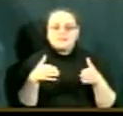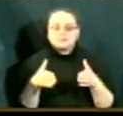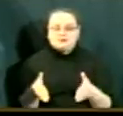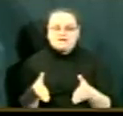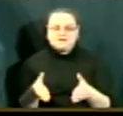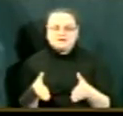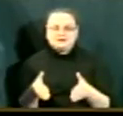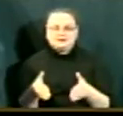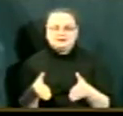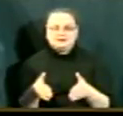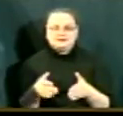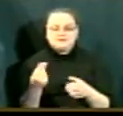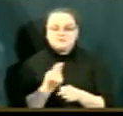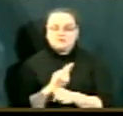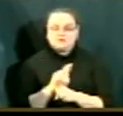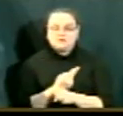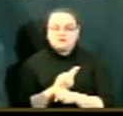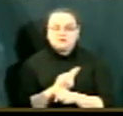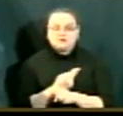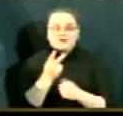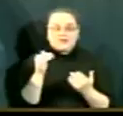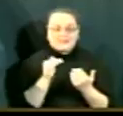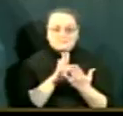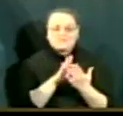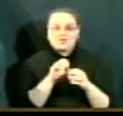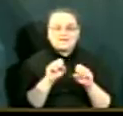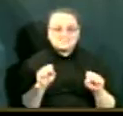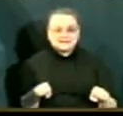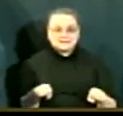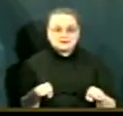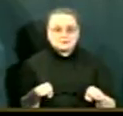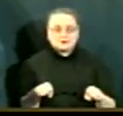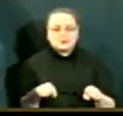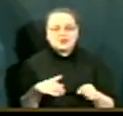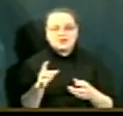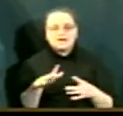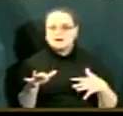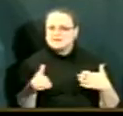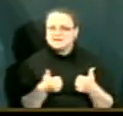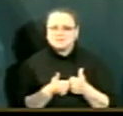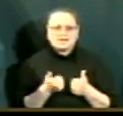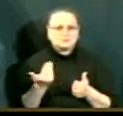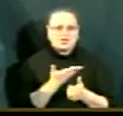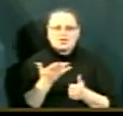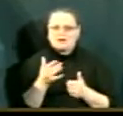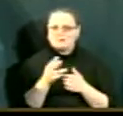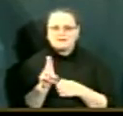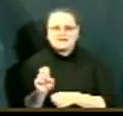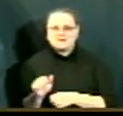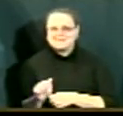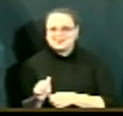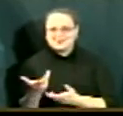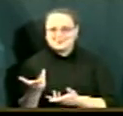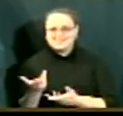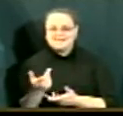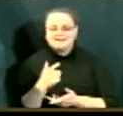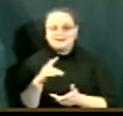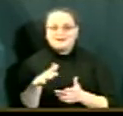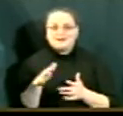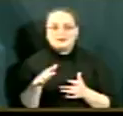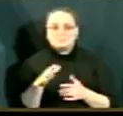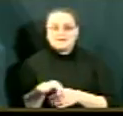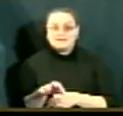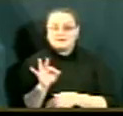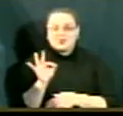strategy that we're going to use to confront this system. It's being challenged all over the United States, and it's being